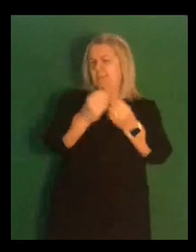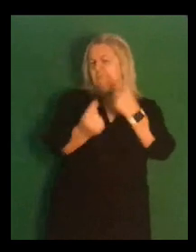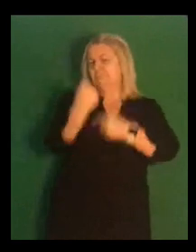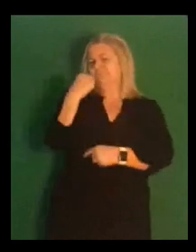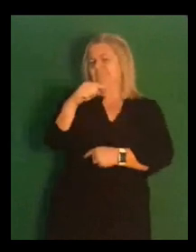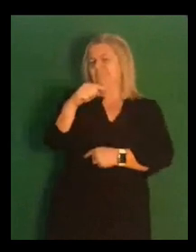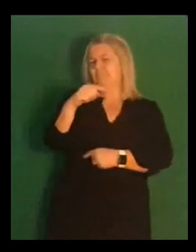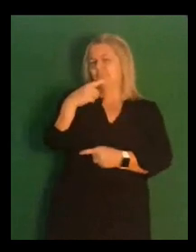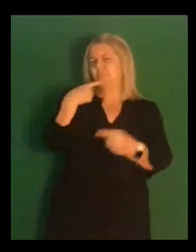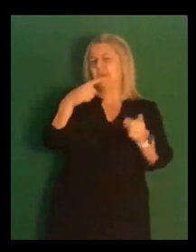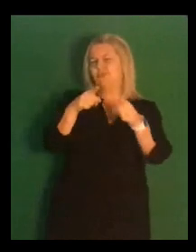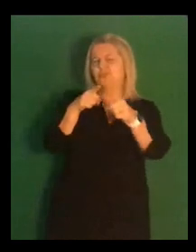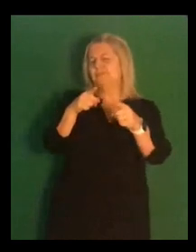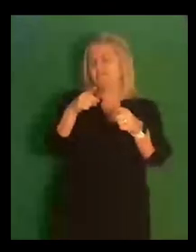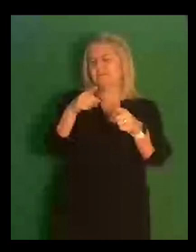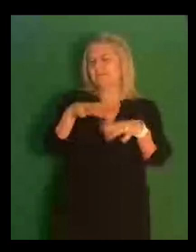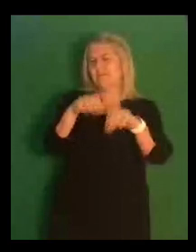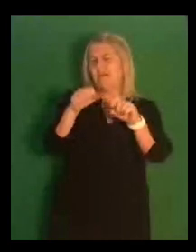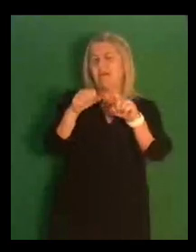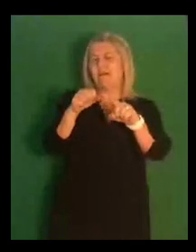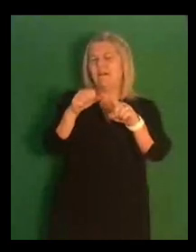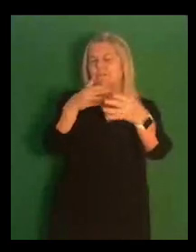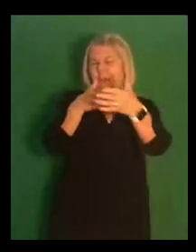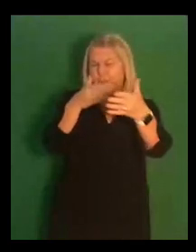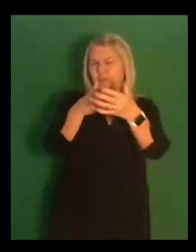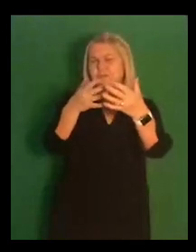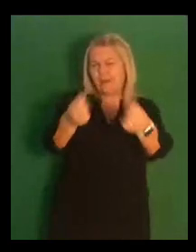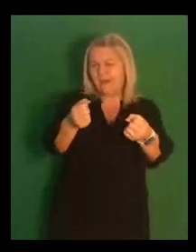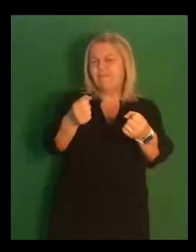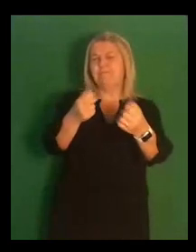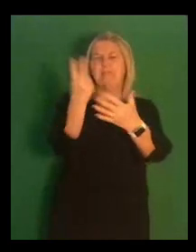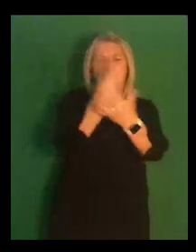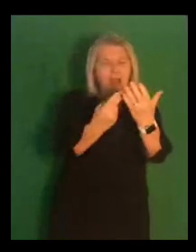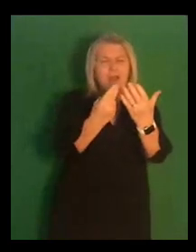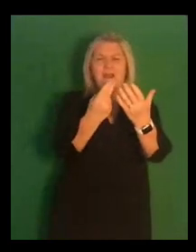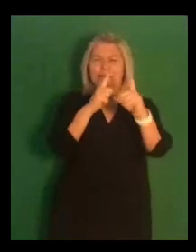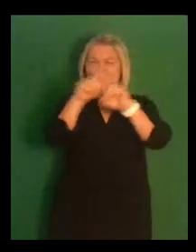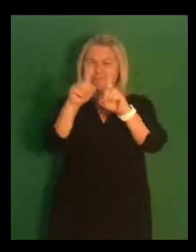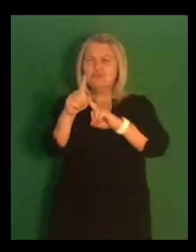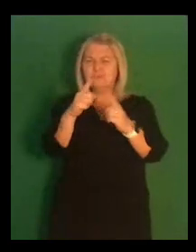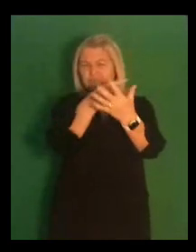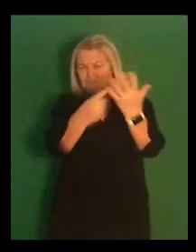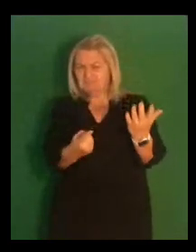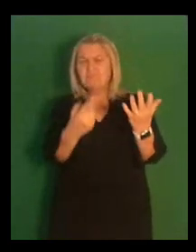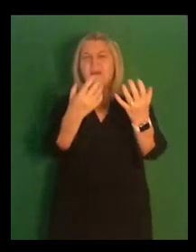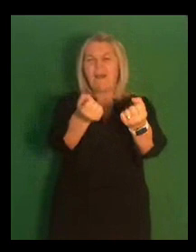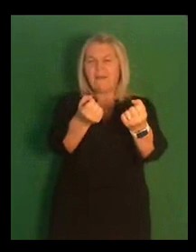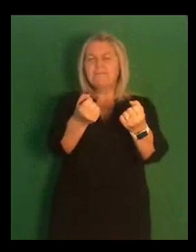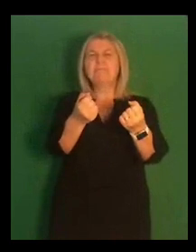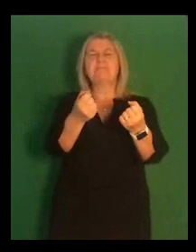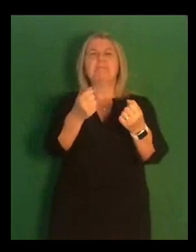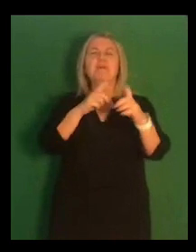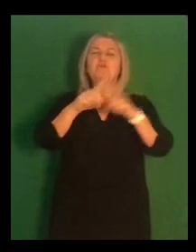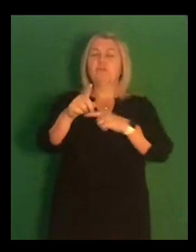about the, yeah, I guess the barriers between art forms, or the kind of being more open to the possibility